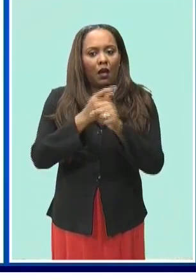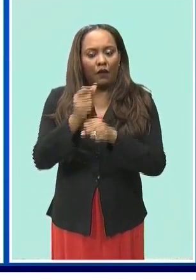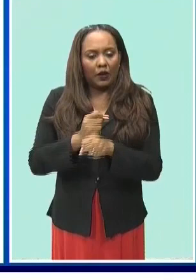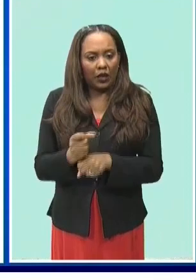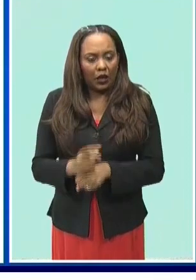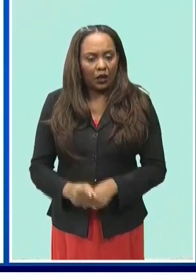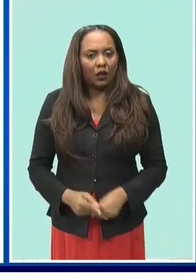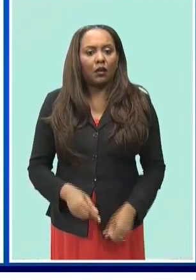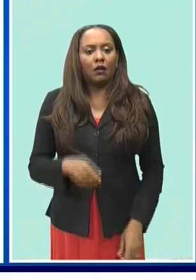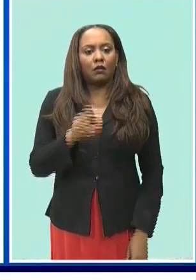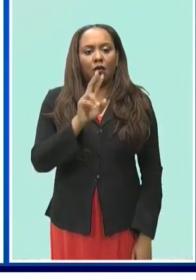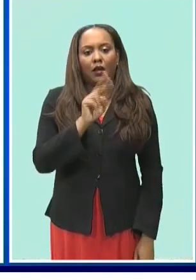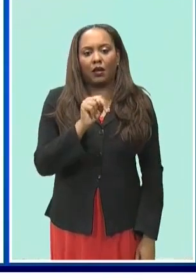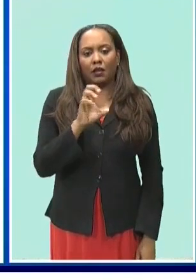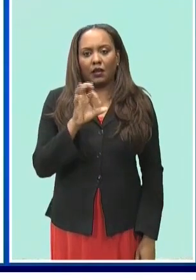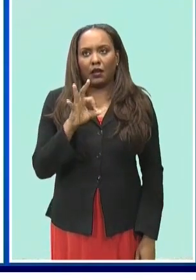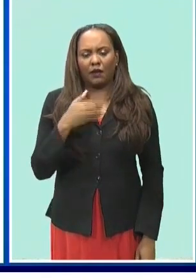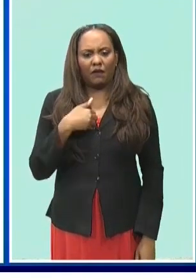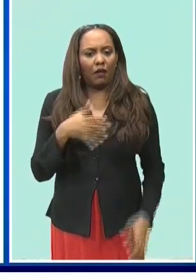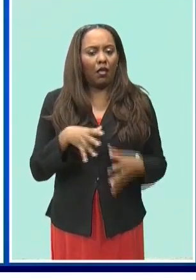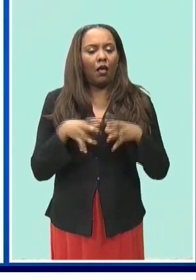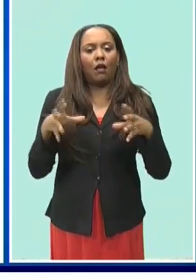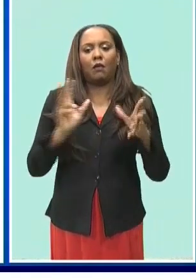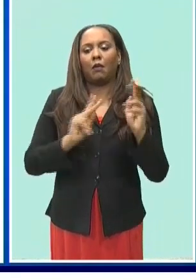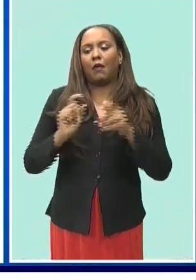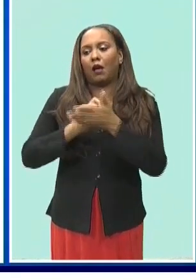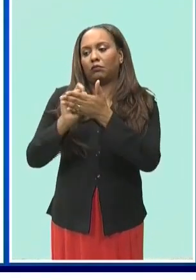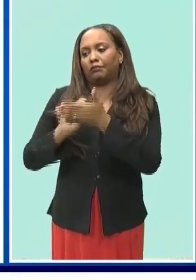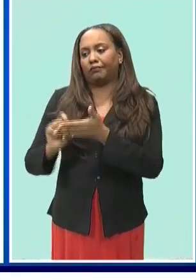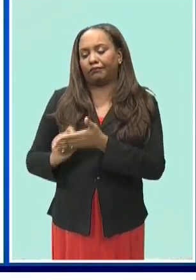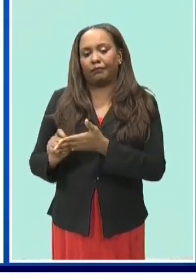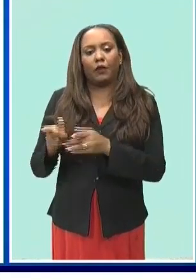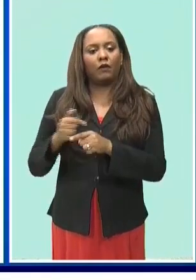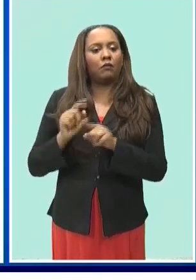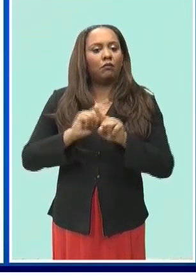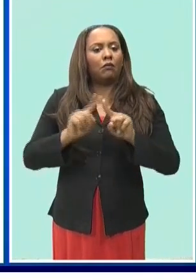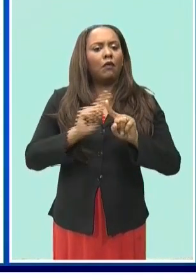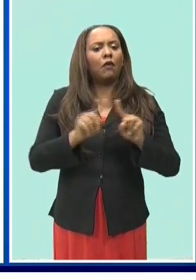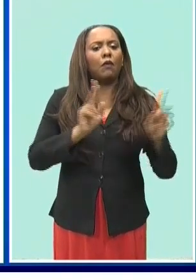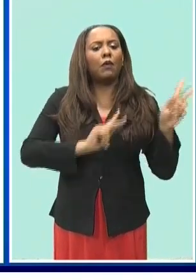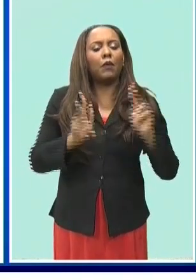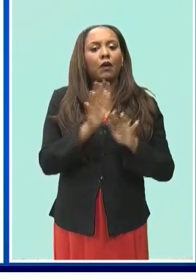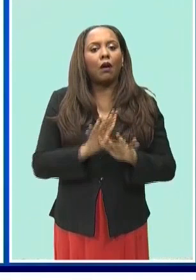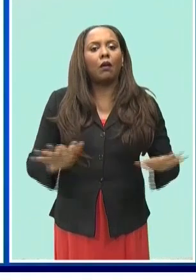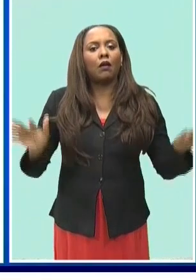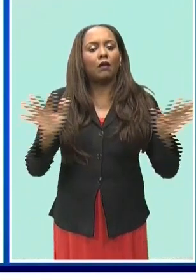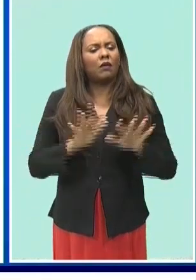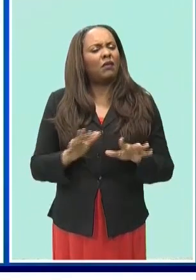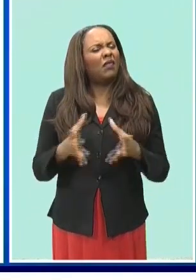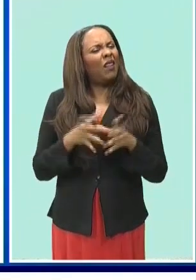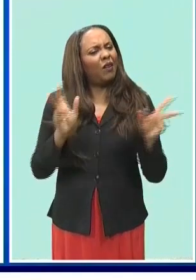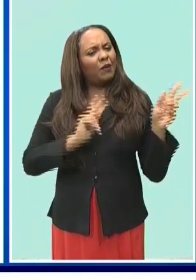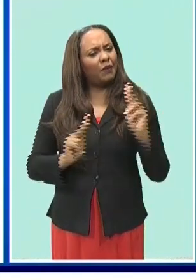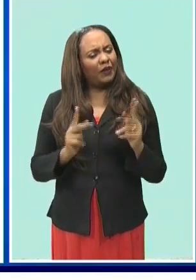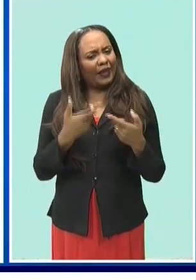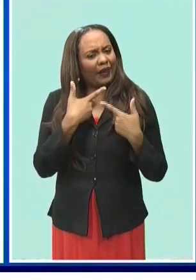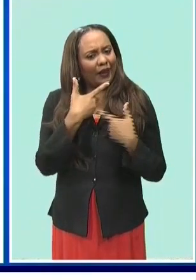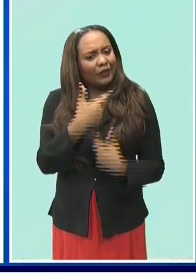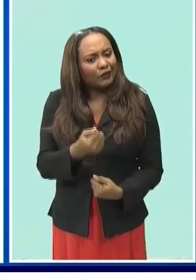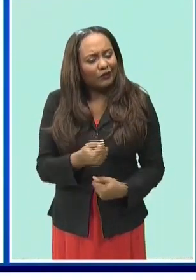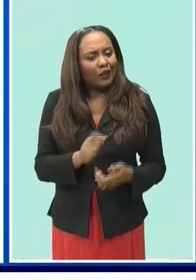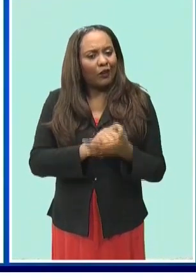NCF, they're also experiencing a lot of written work coming in from various people. So the interest is very high. So I am very,